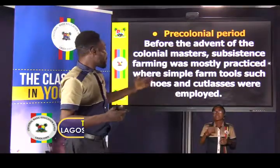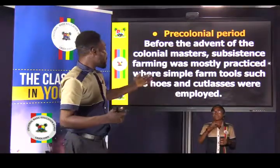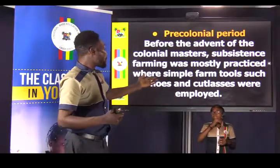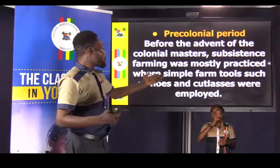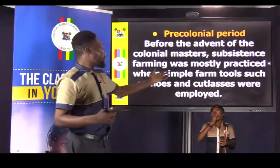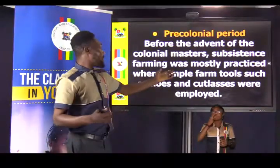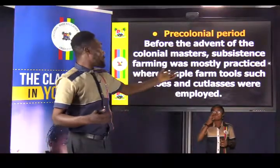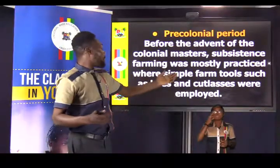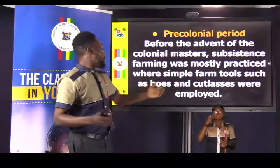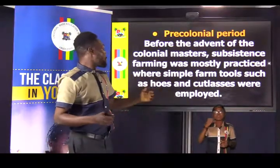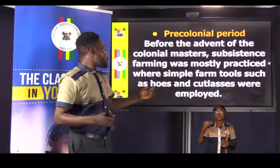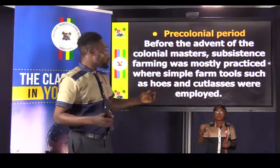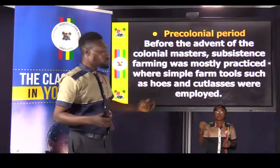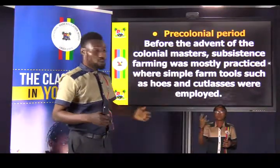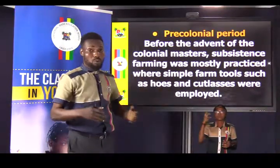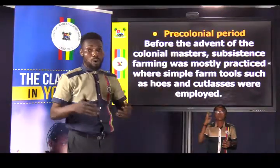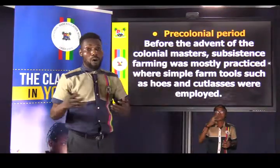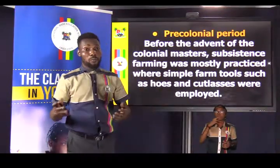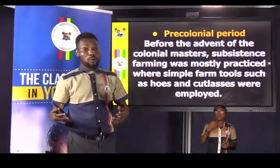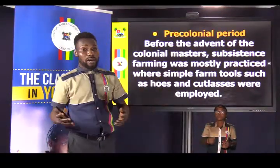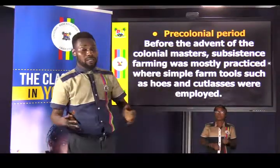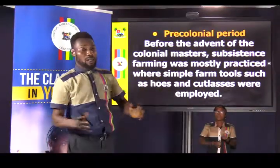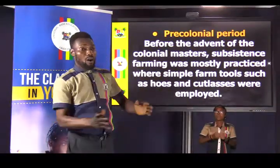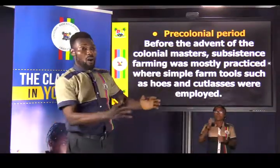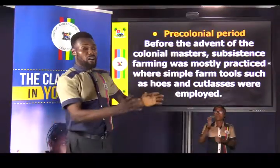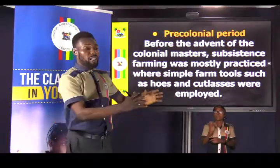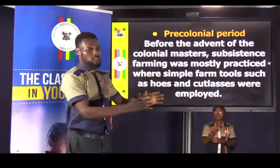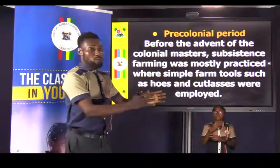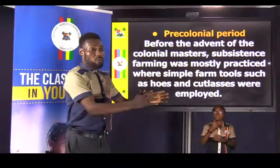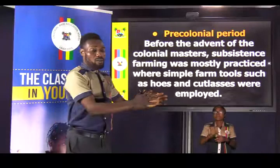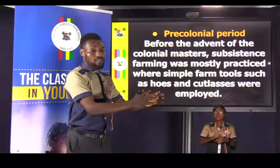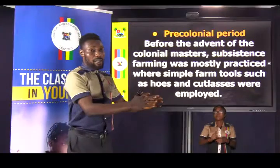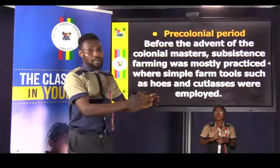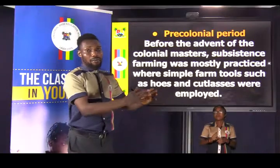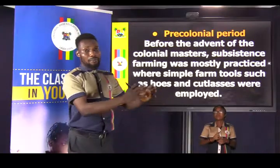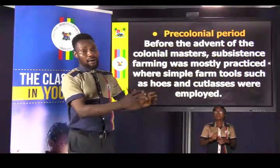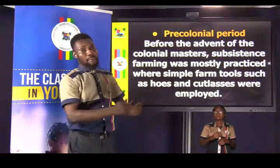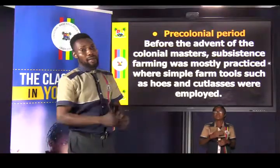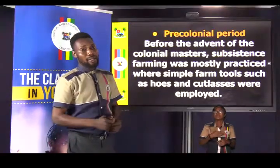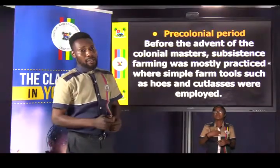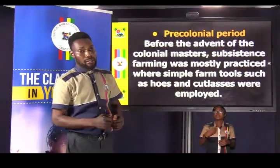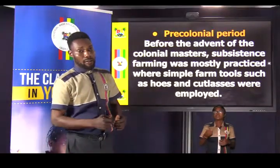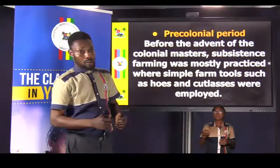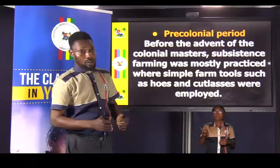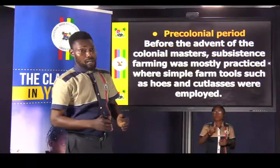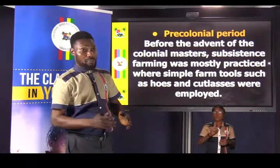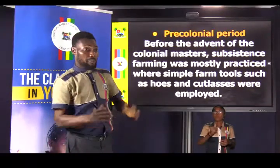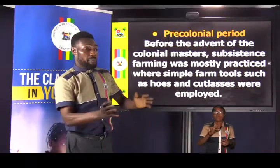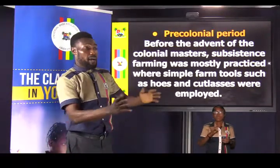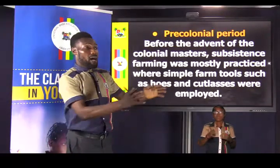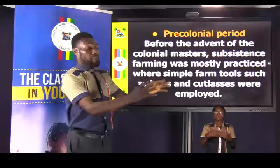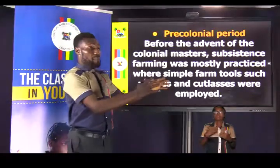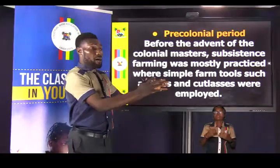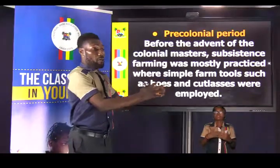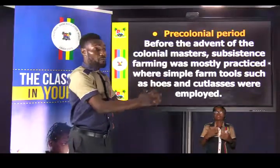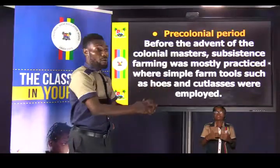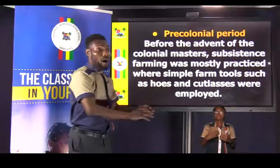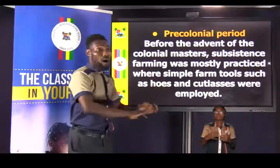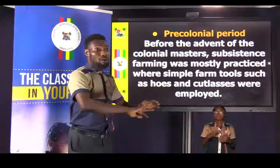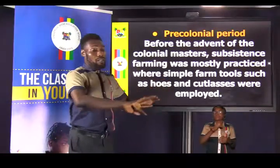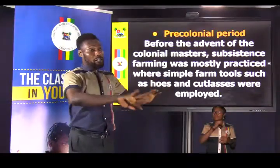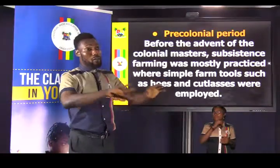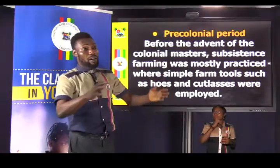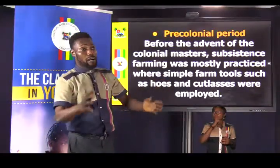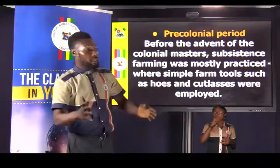use crude or simple farm tools to operate on a small scale farming. You know that maybe at the back of